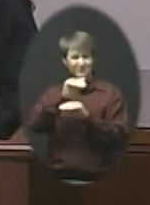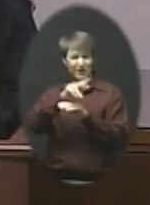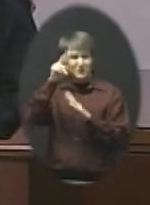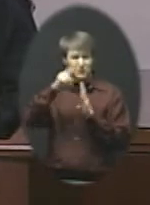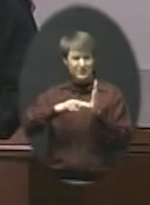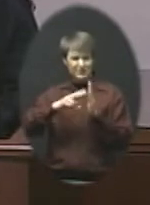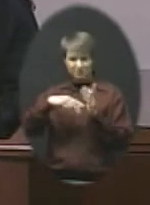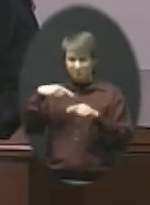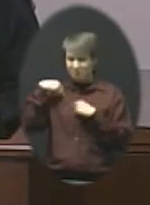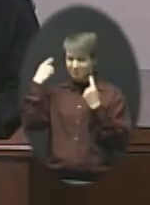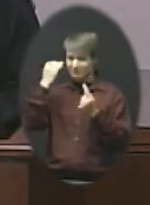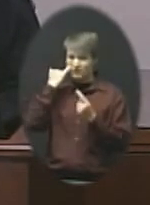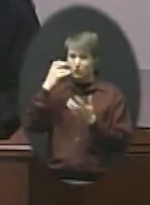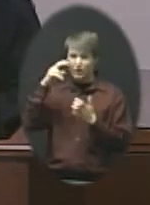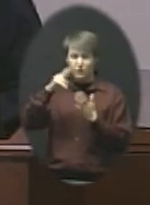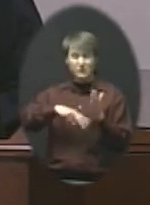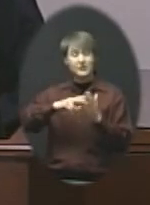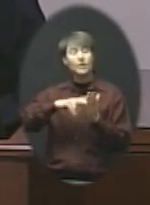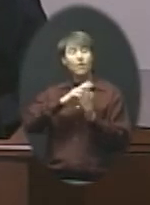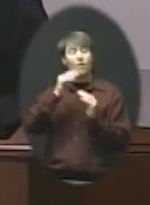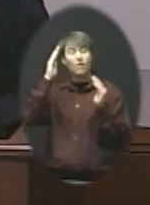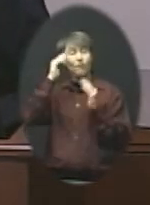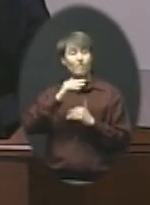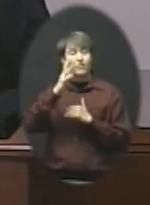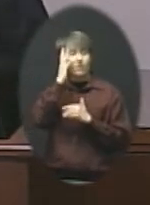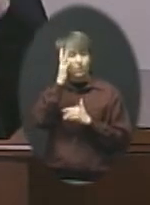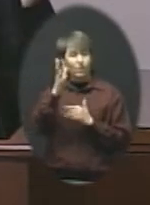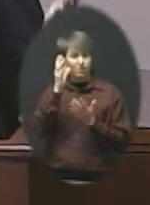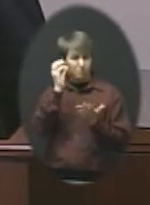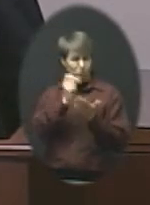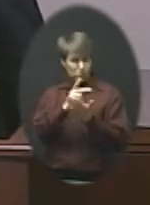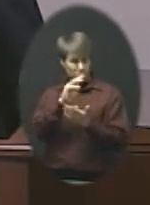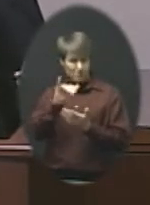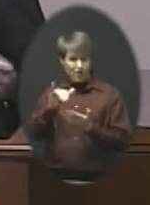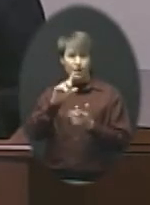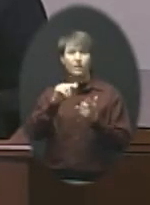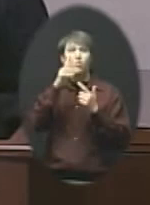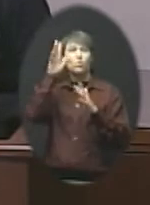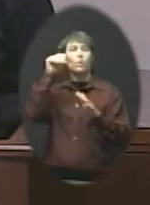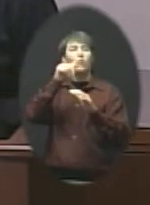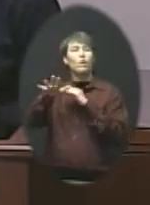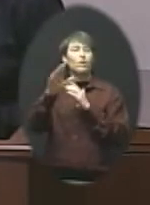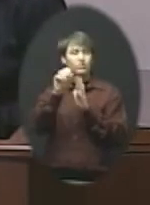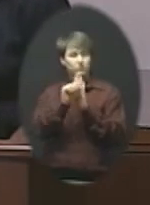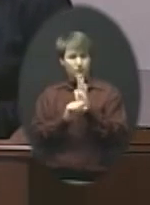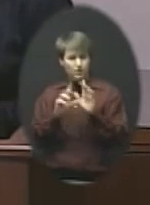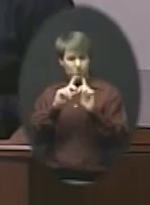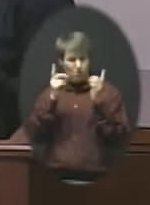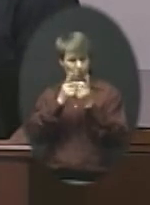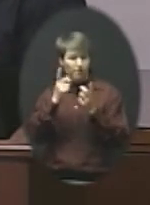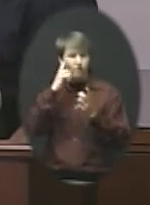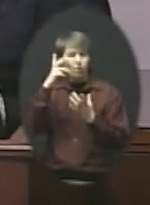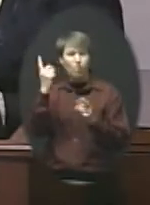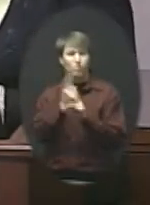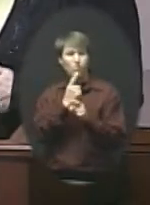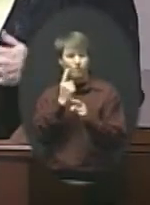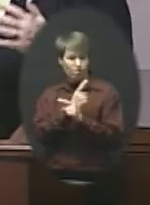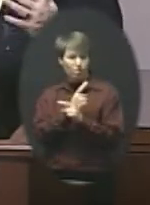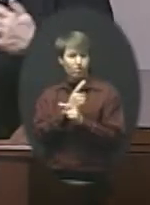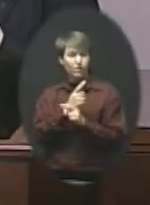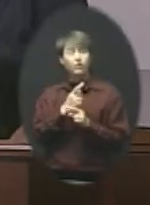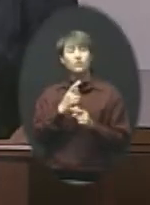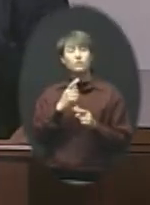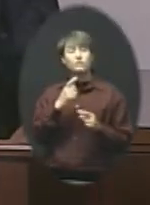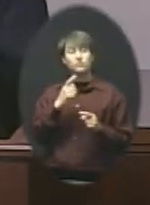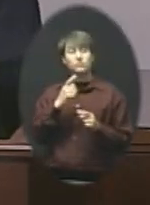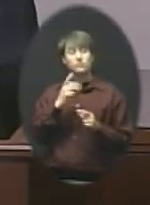next month if you'd like to read it all, and hopefully it will get approved in May. Then we will submit it to the State Department for approval by them.